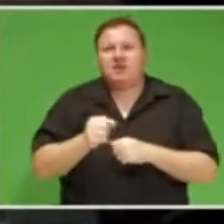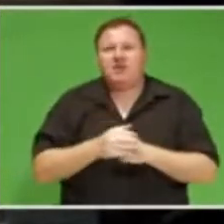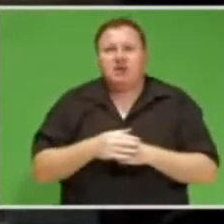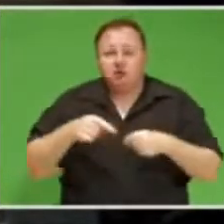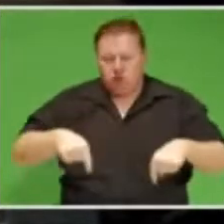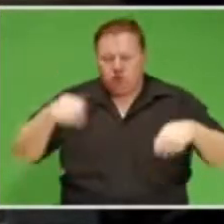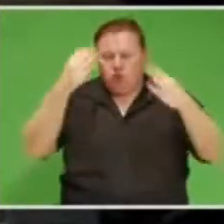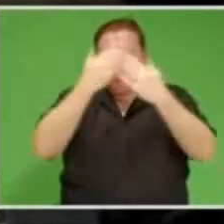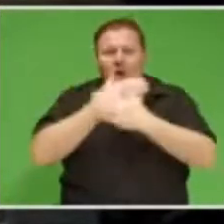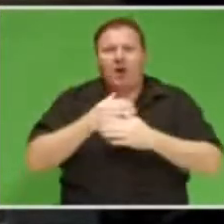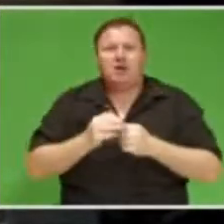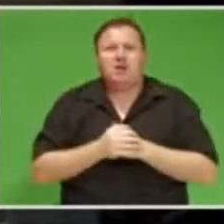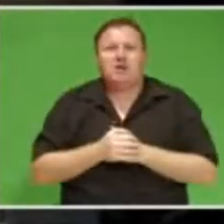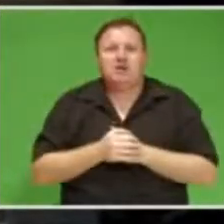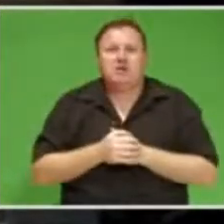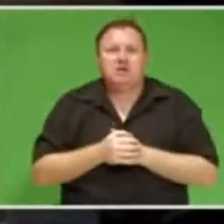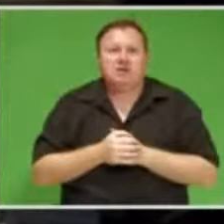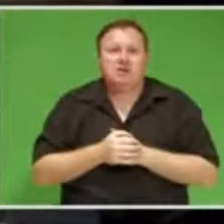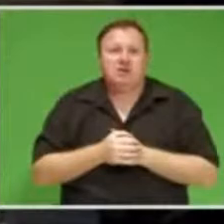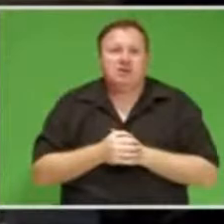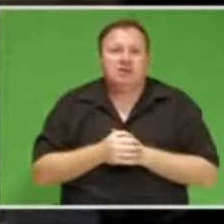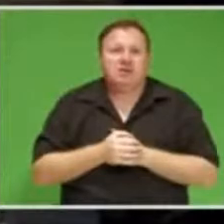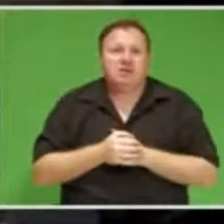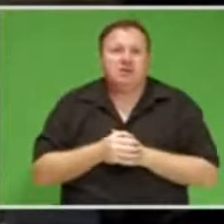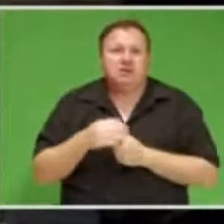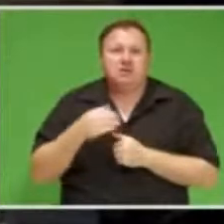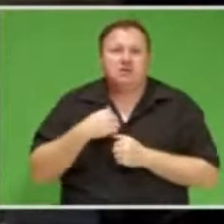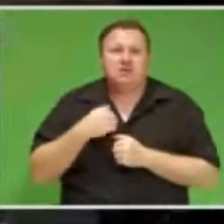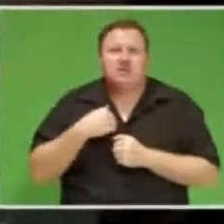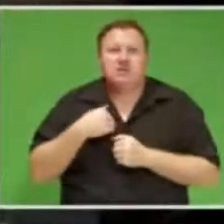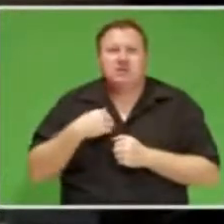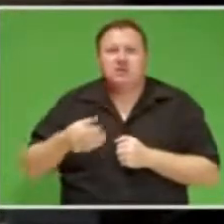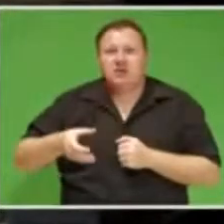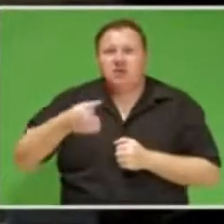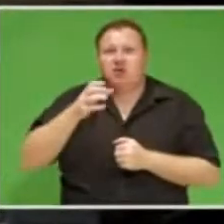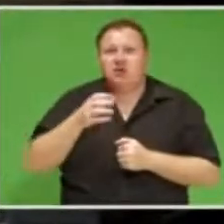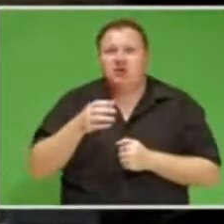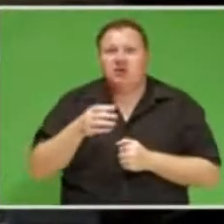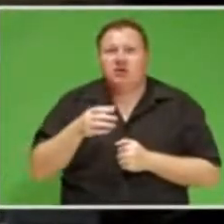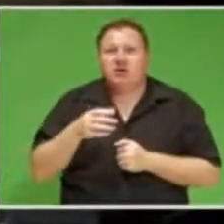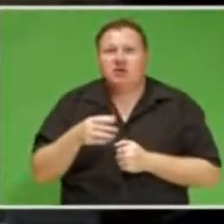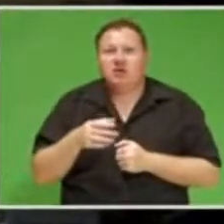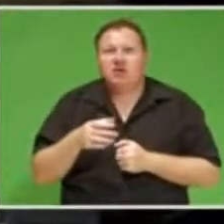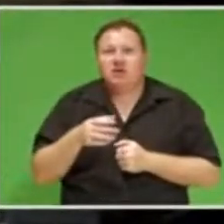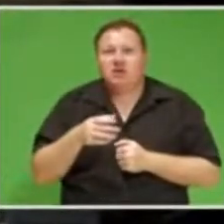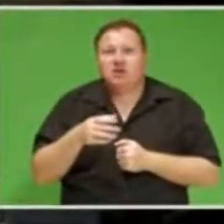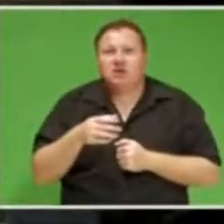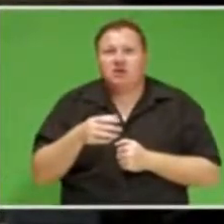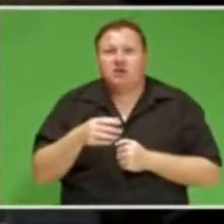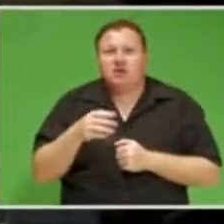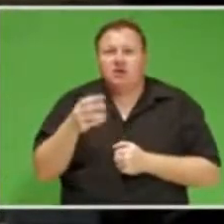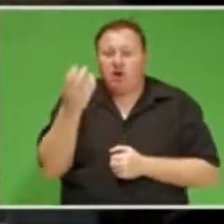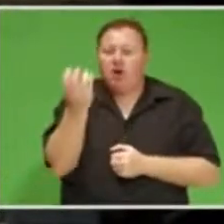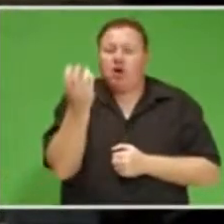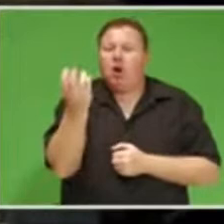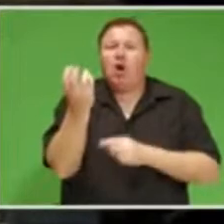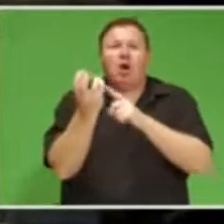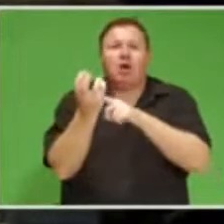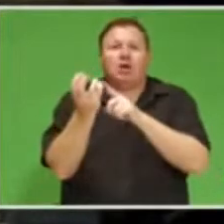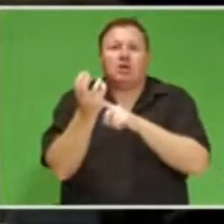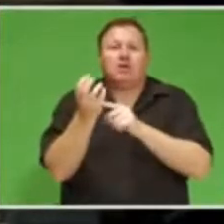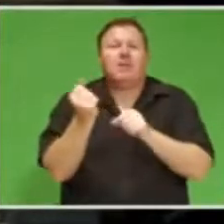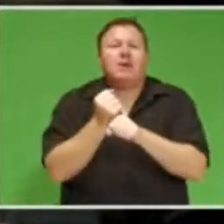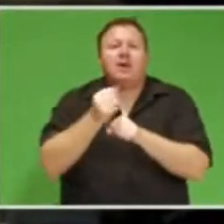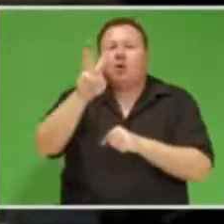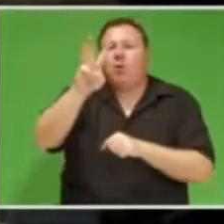evening, I am drinking, and this is the glass. I am drinking water from a glass made in